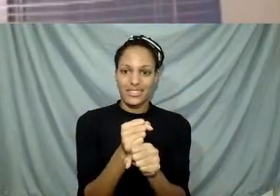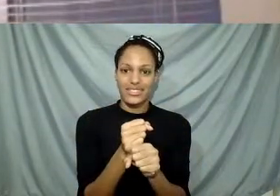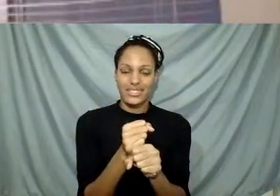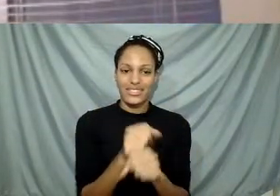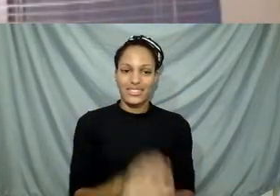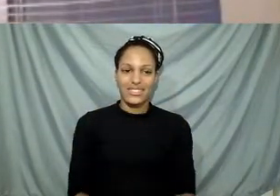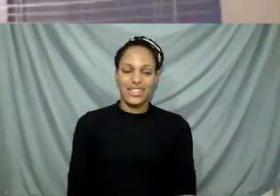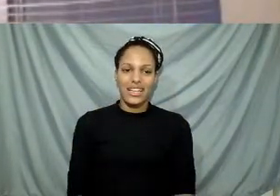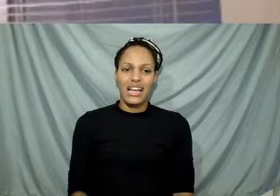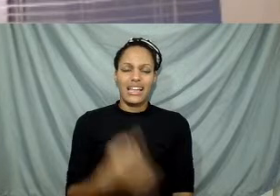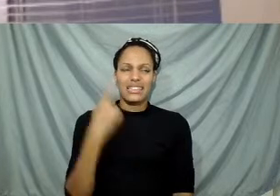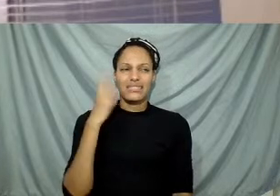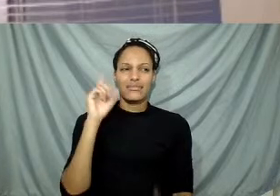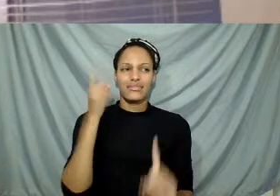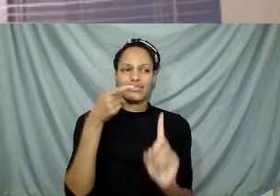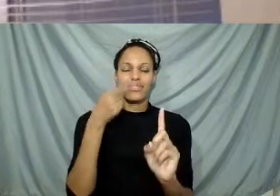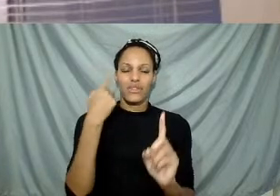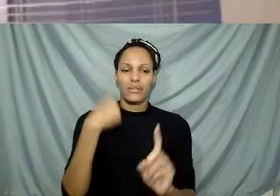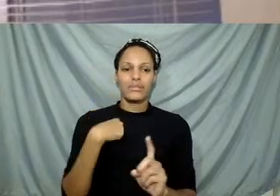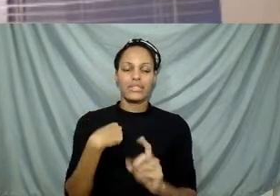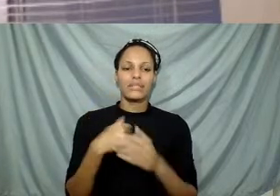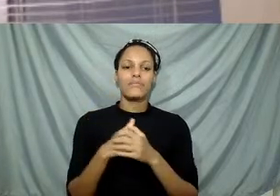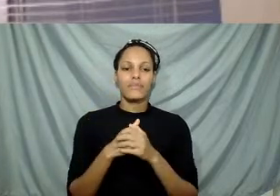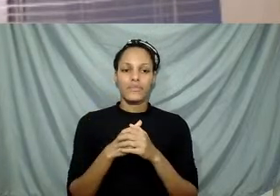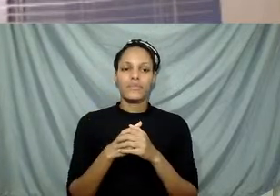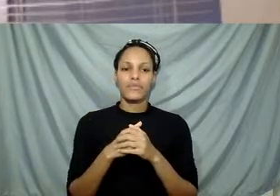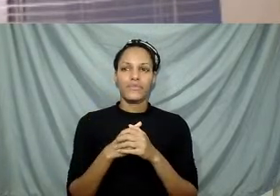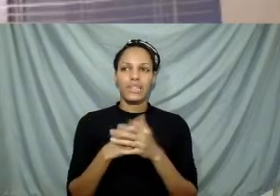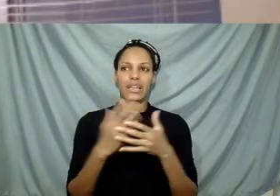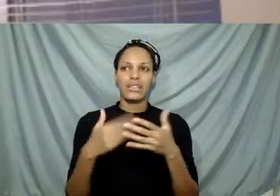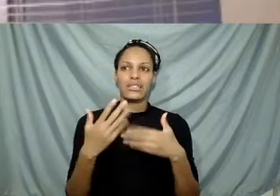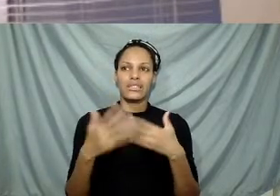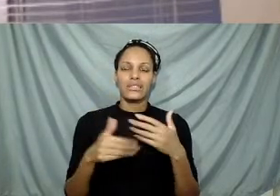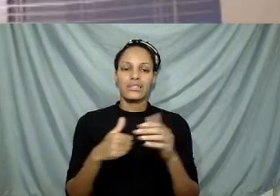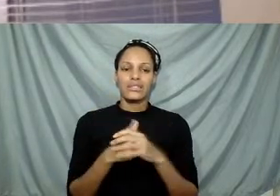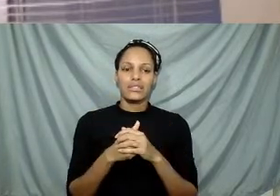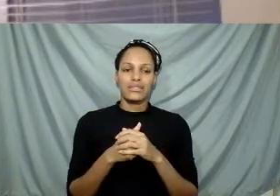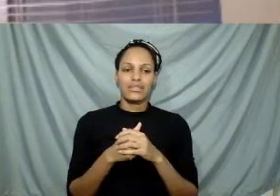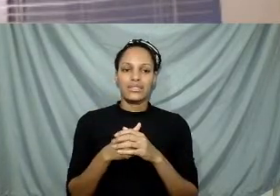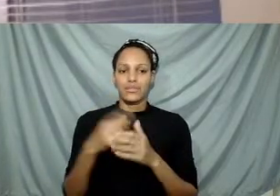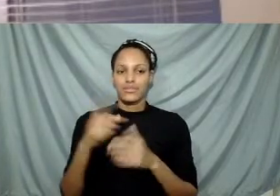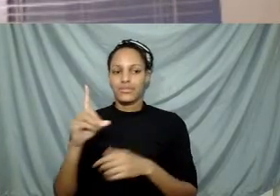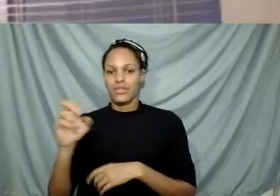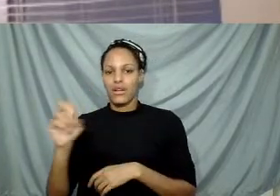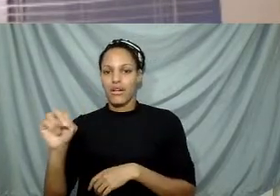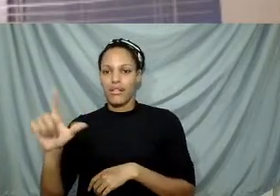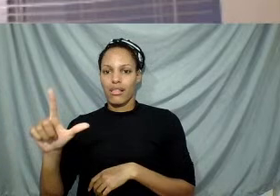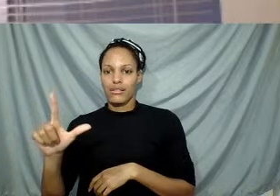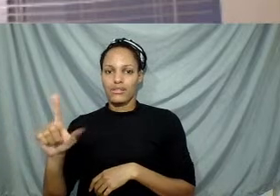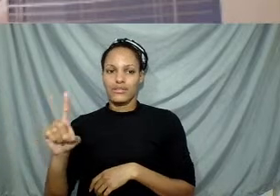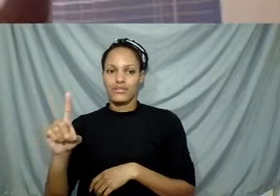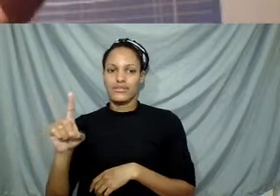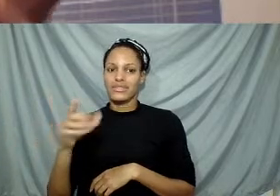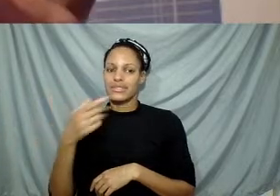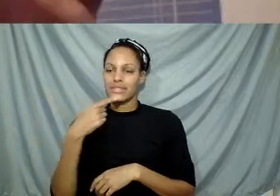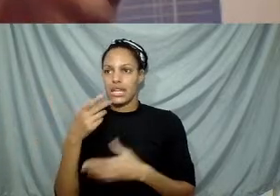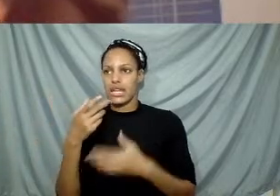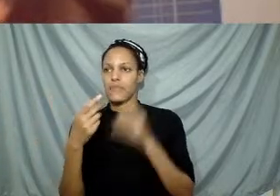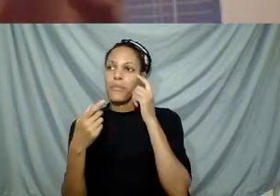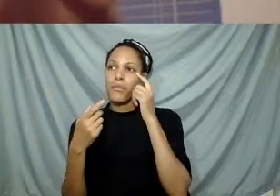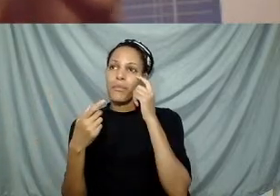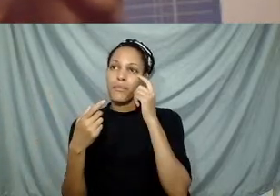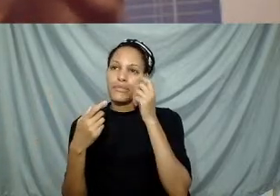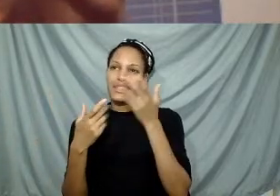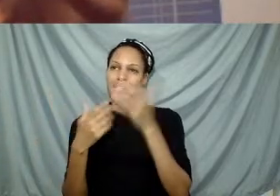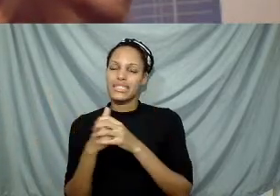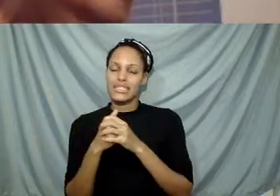I think the point for me to like Dava was saying, it's really about, like David was saying, is